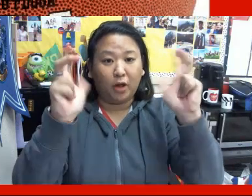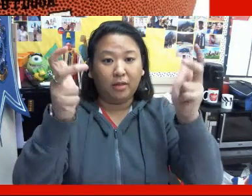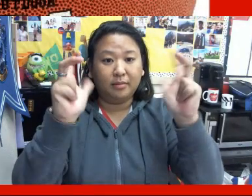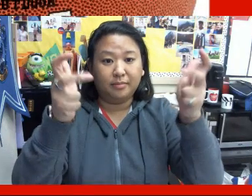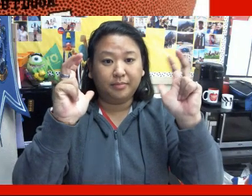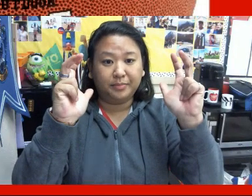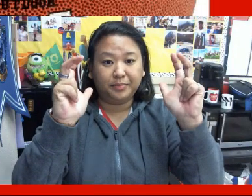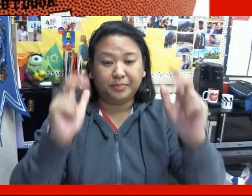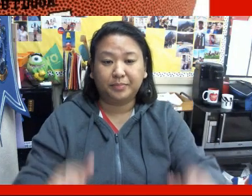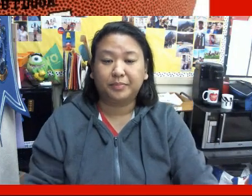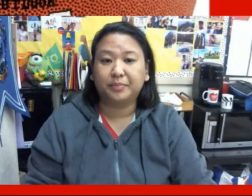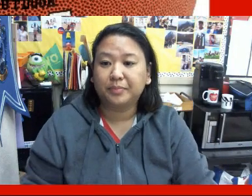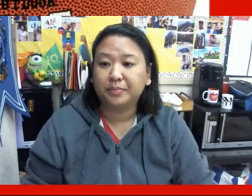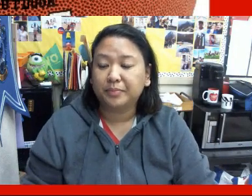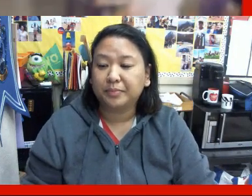Basketball.